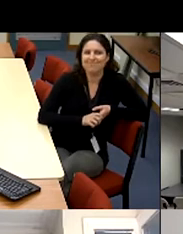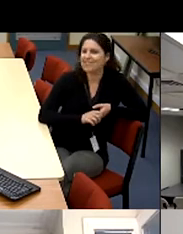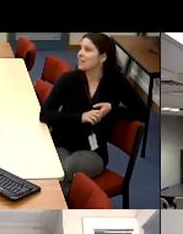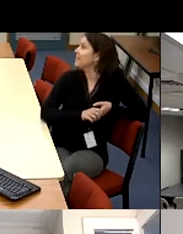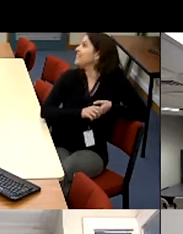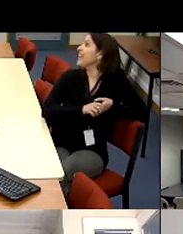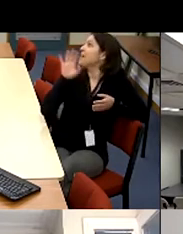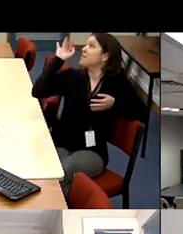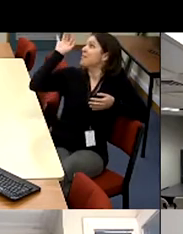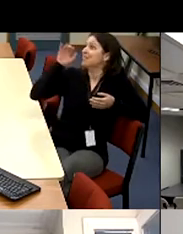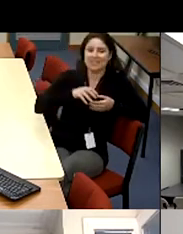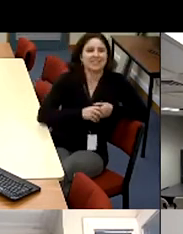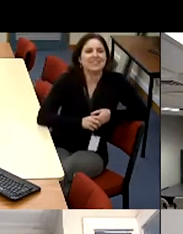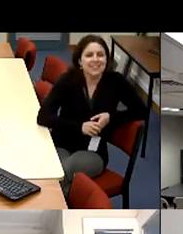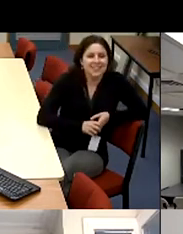Could I jump in?